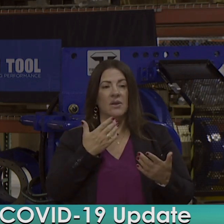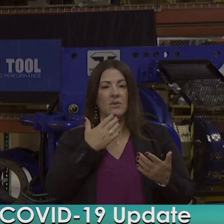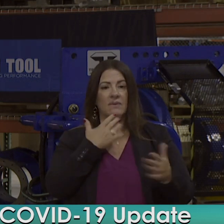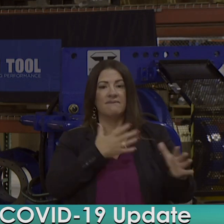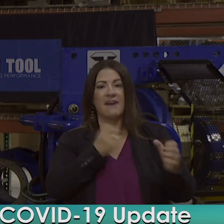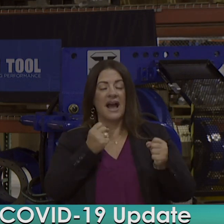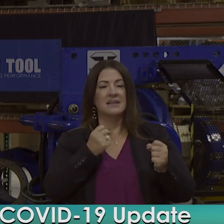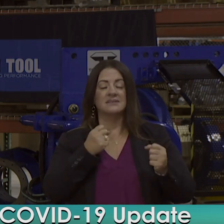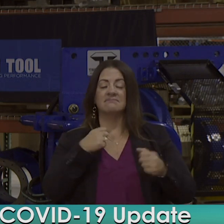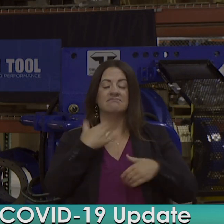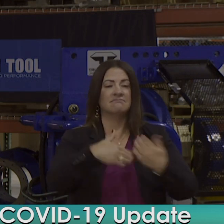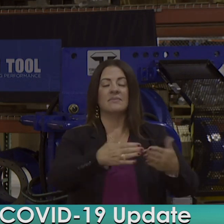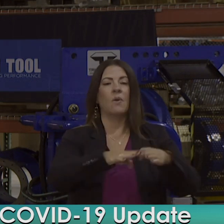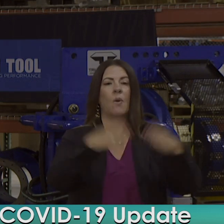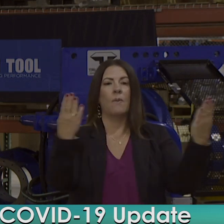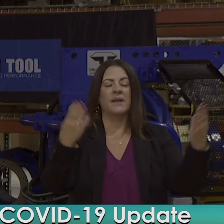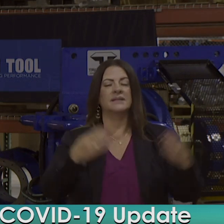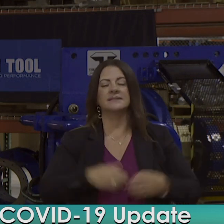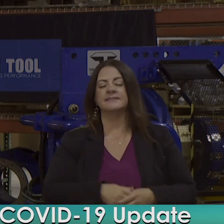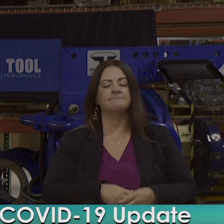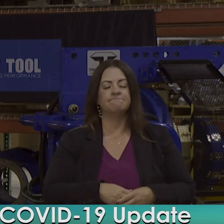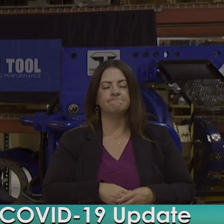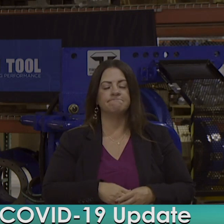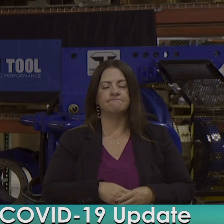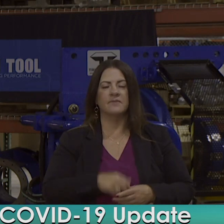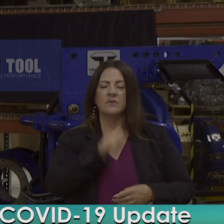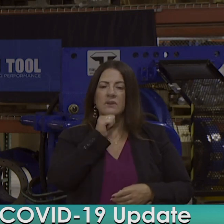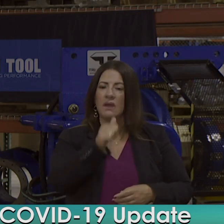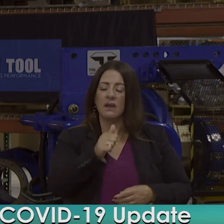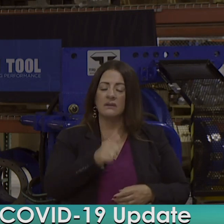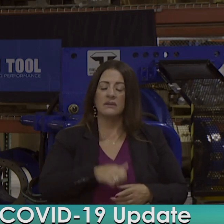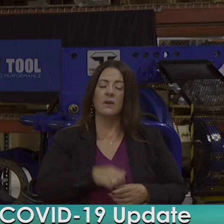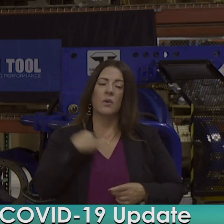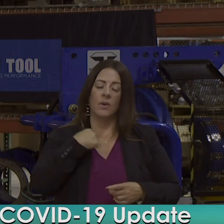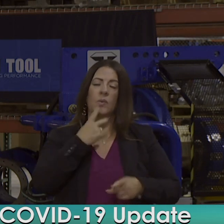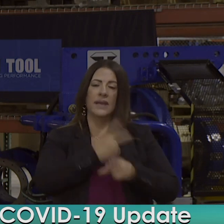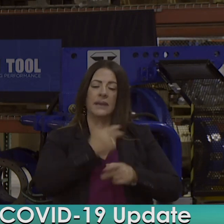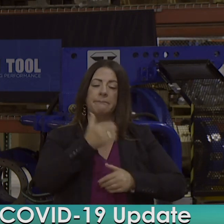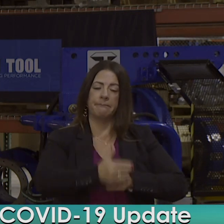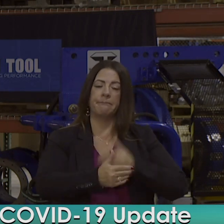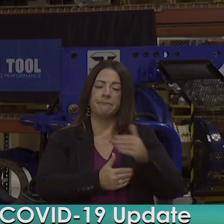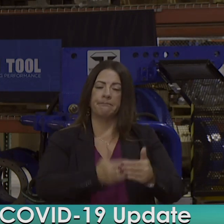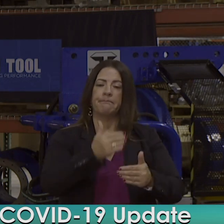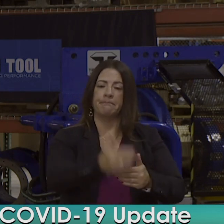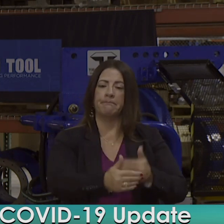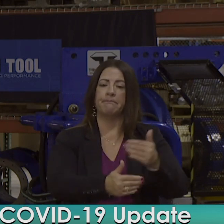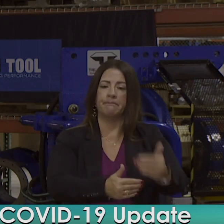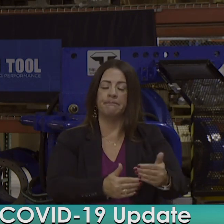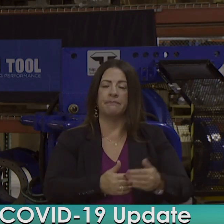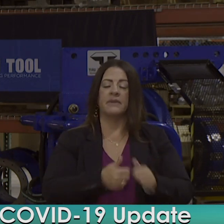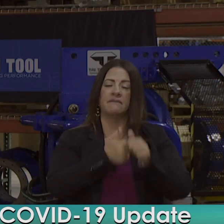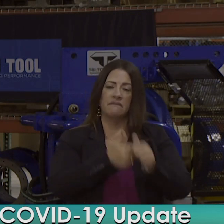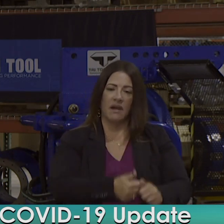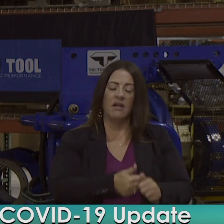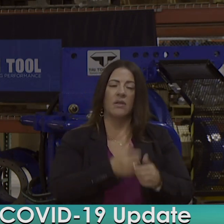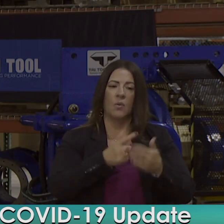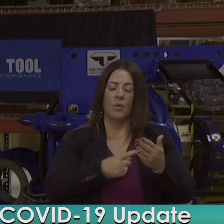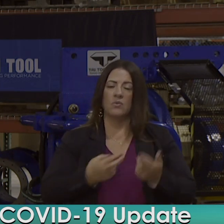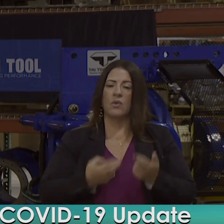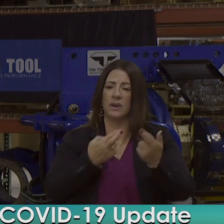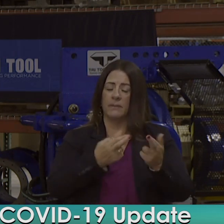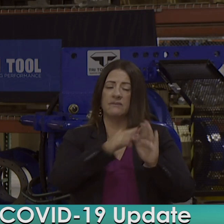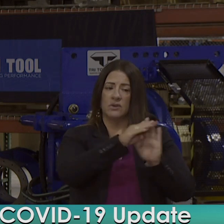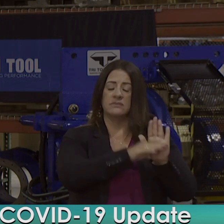soon by pushing further with those protocols and those announcements.